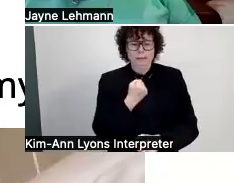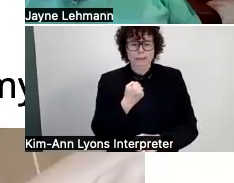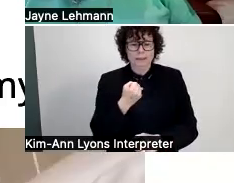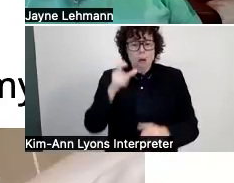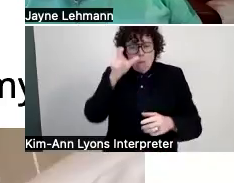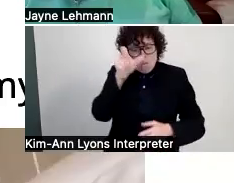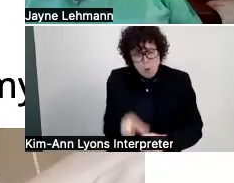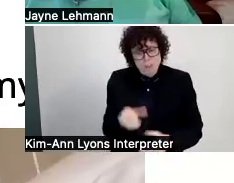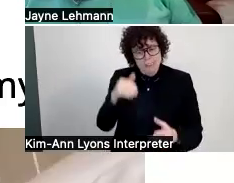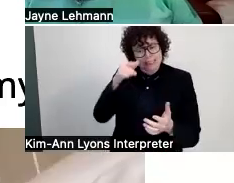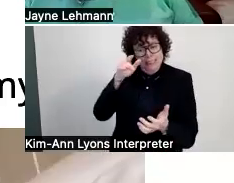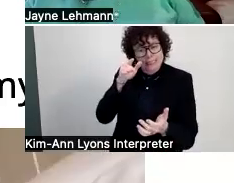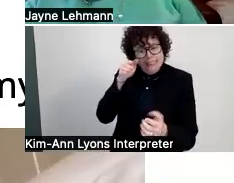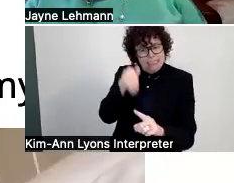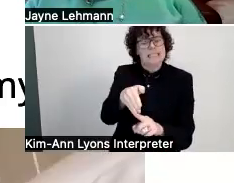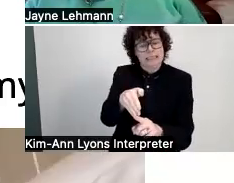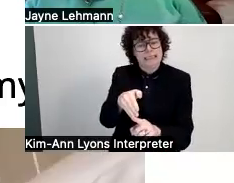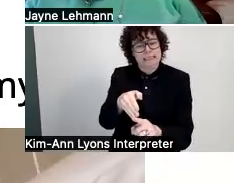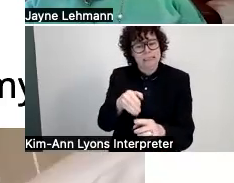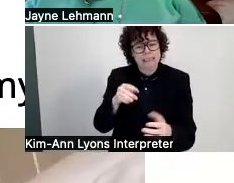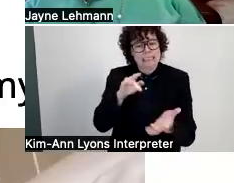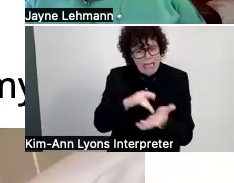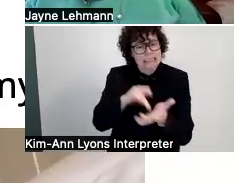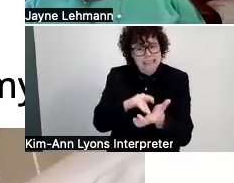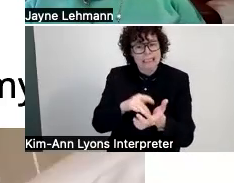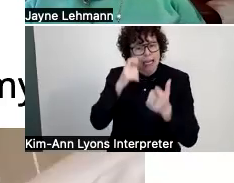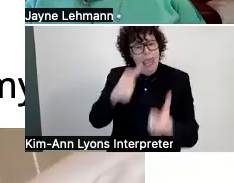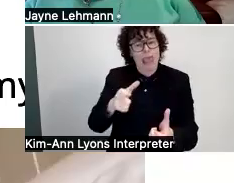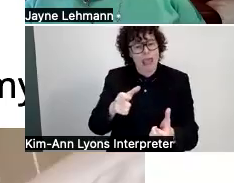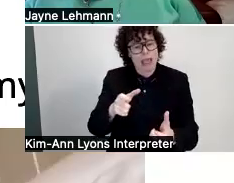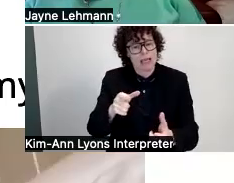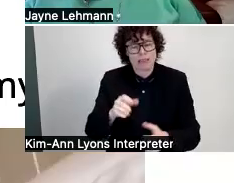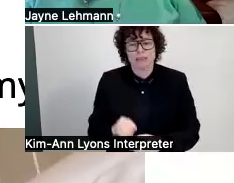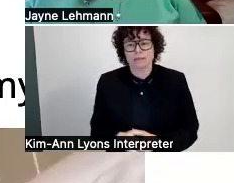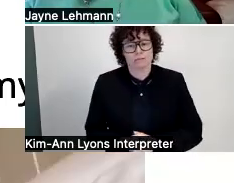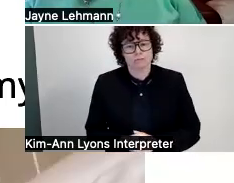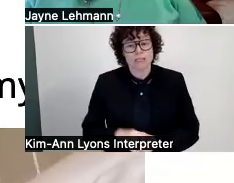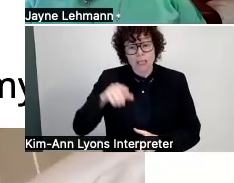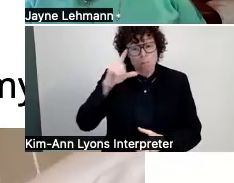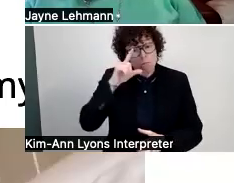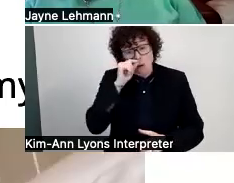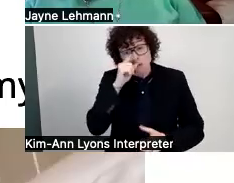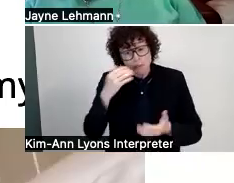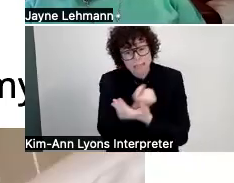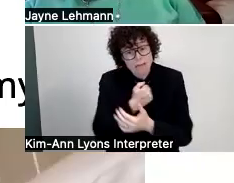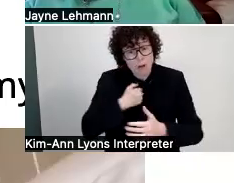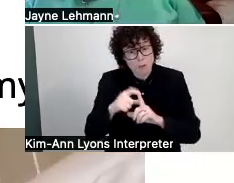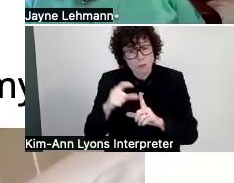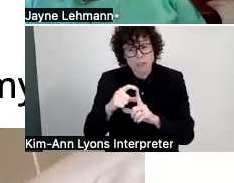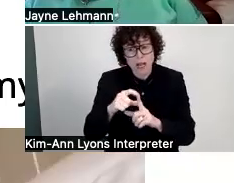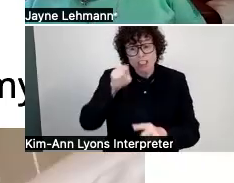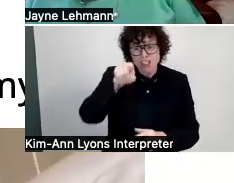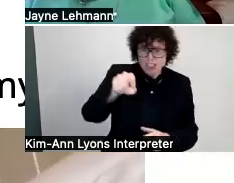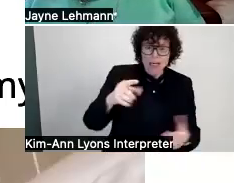And maybe Sarah wouldn't have died quite so early, because she actually fits those